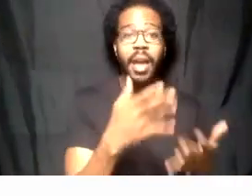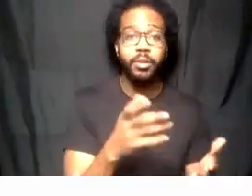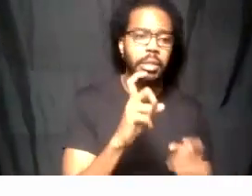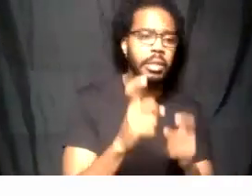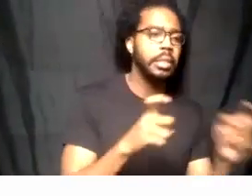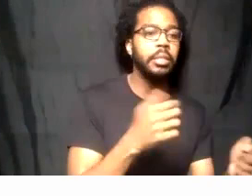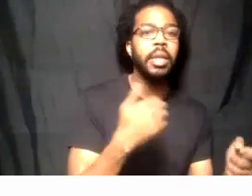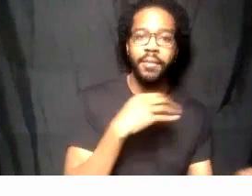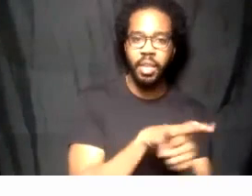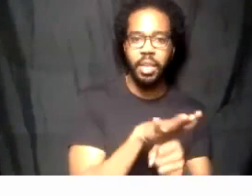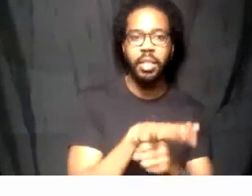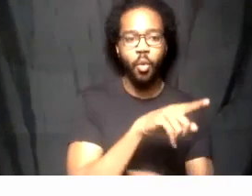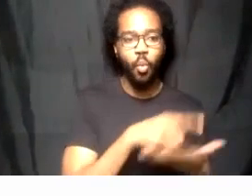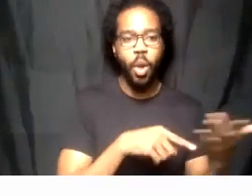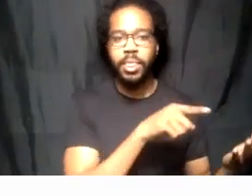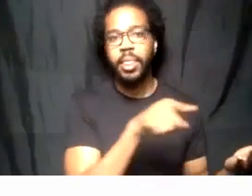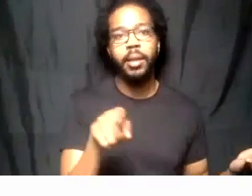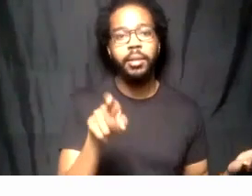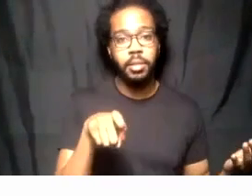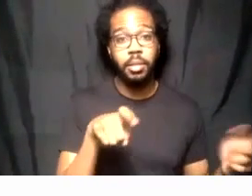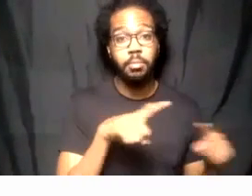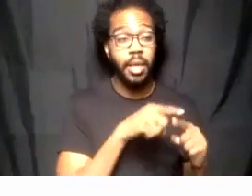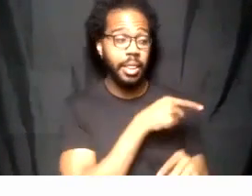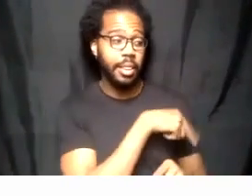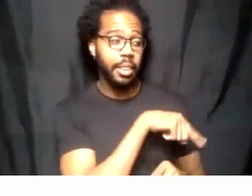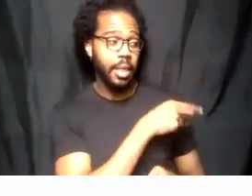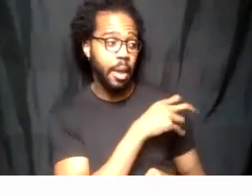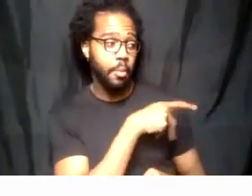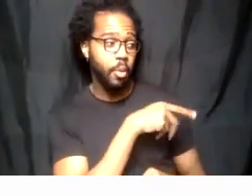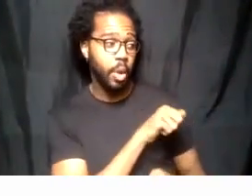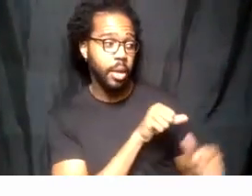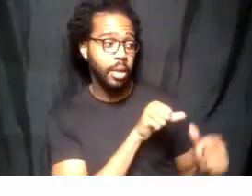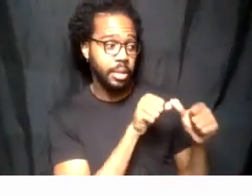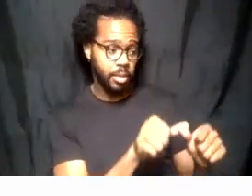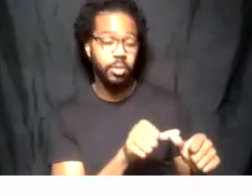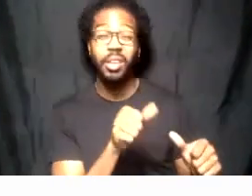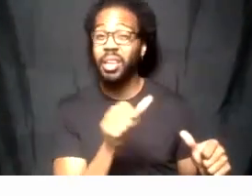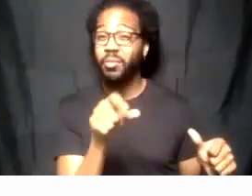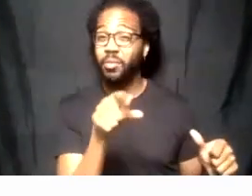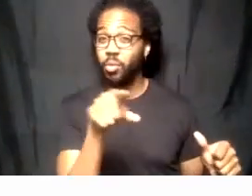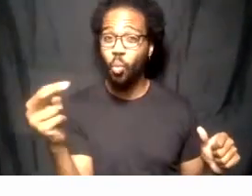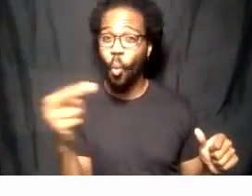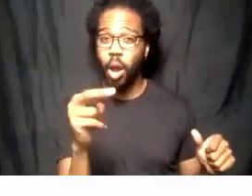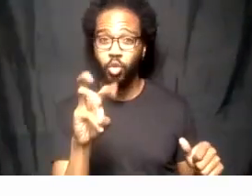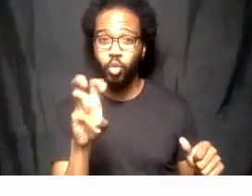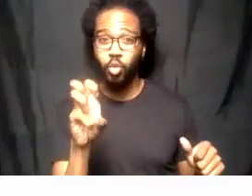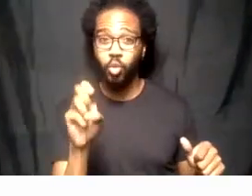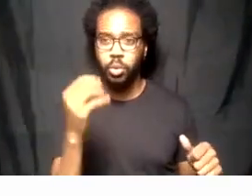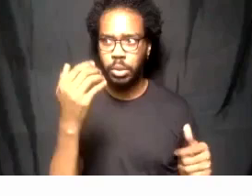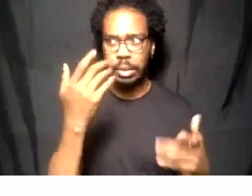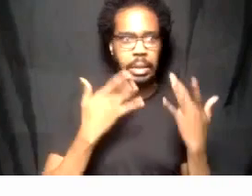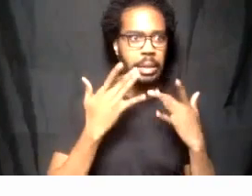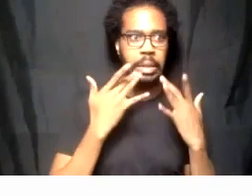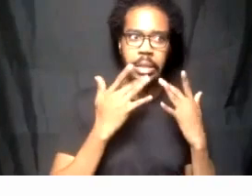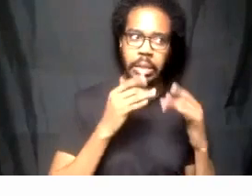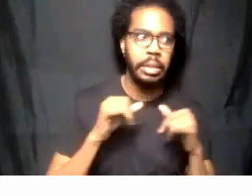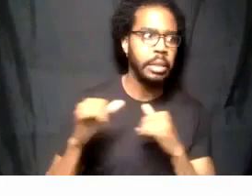need. But they continue, anyone that watches the news knows that this is a struggle across the